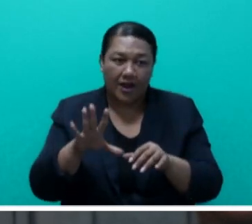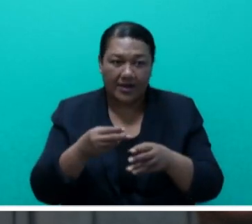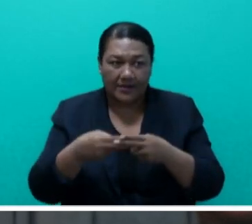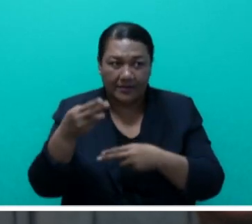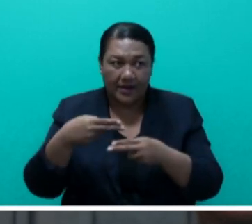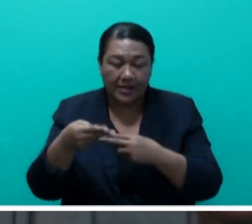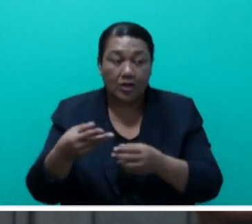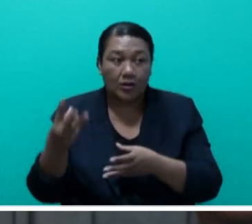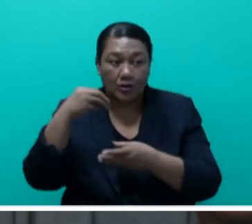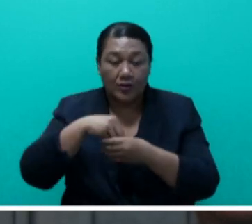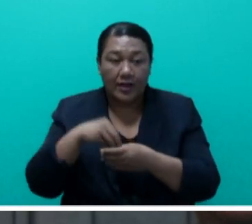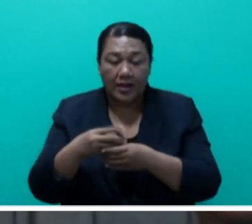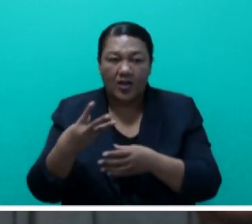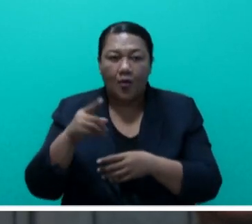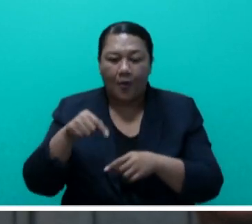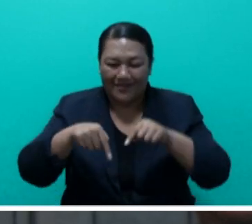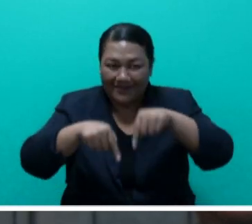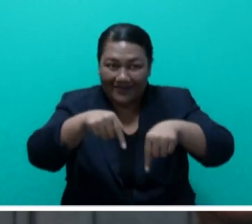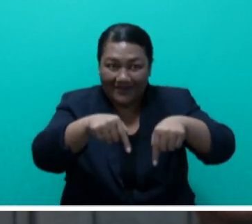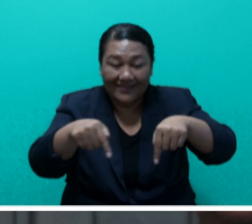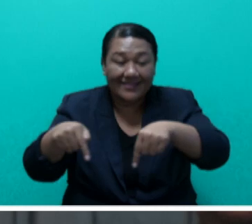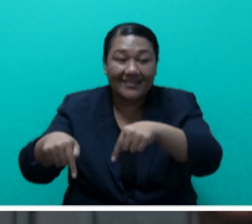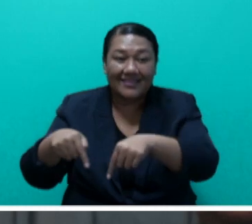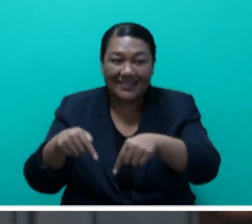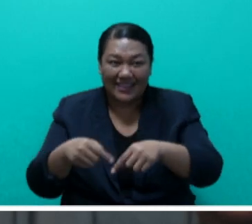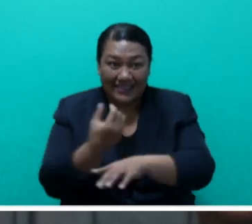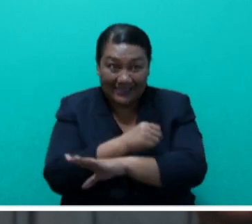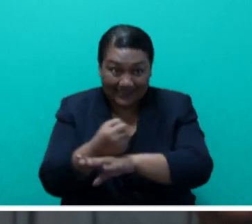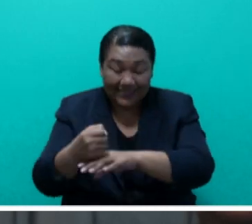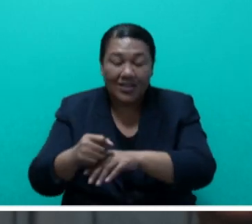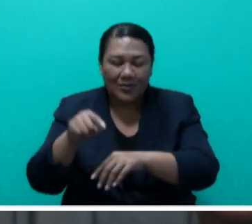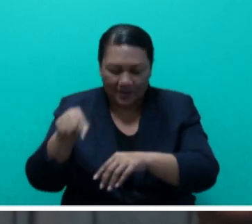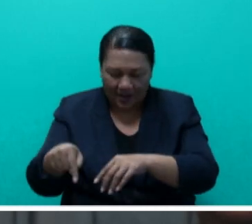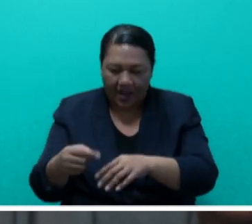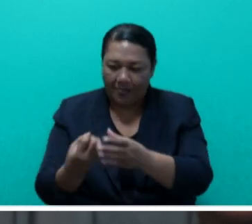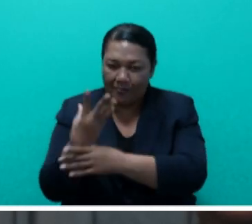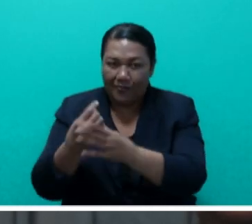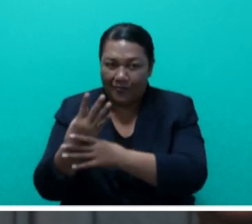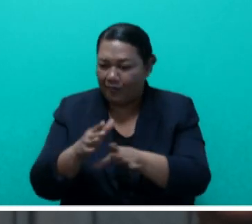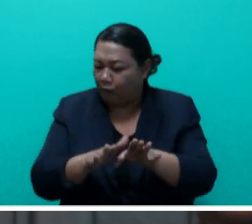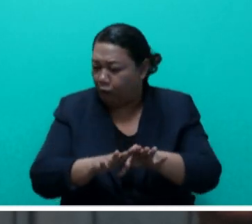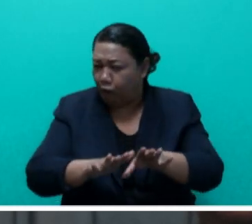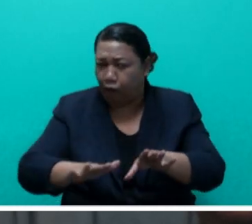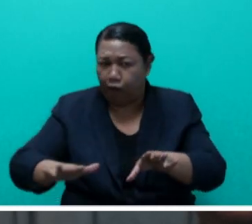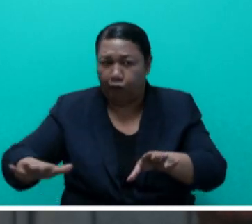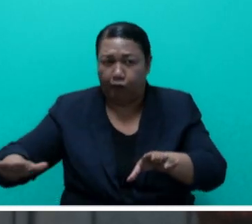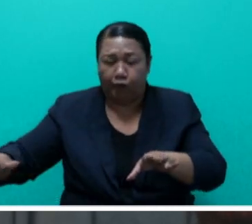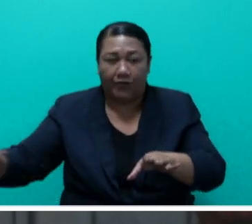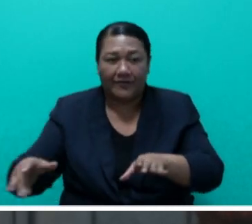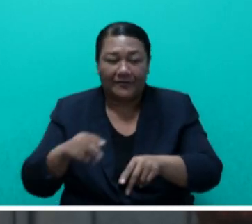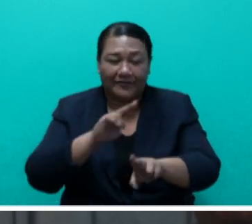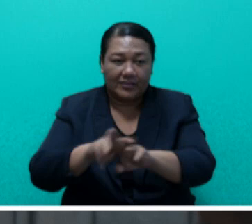including most of million mangroves with more than 17,200 hectares of land across Fiji. This